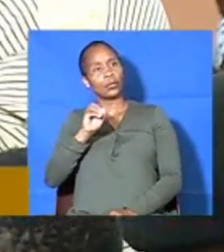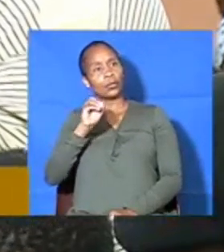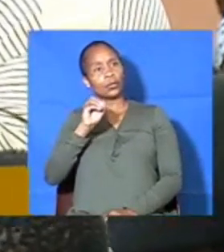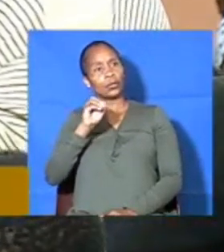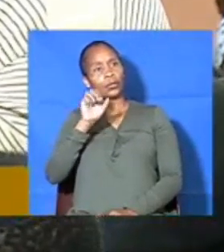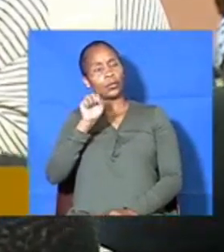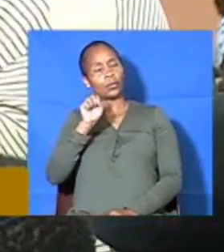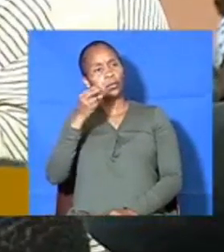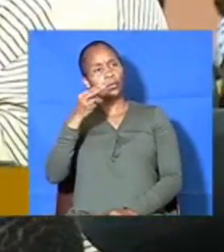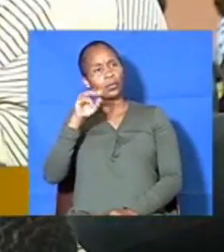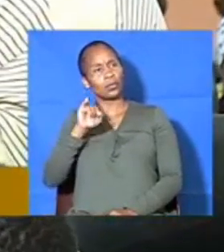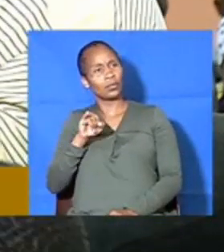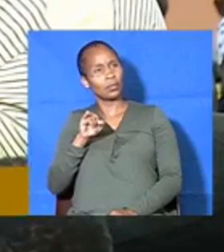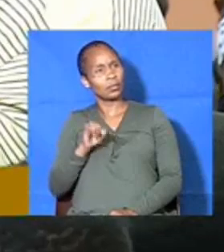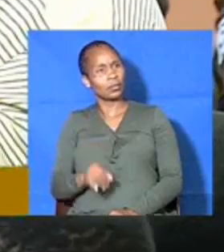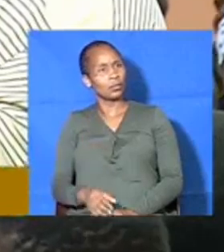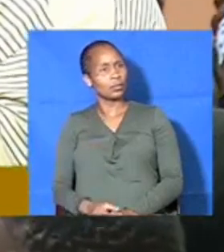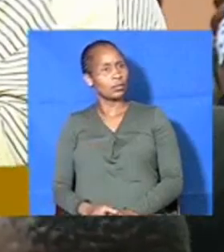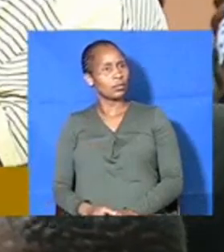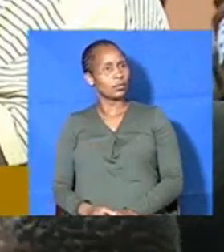will seek